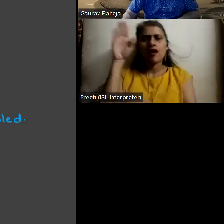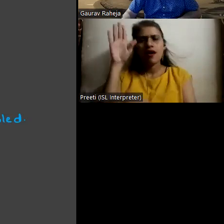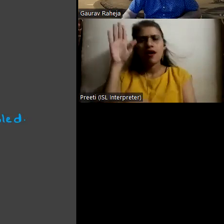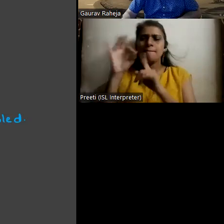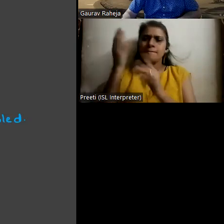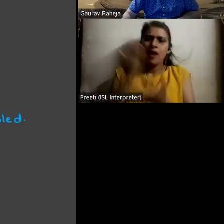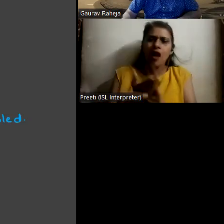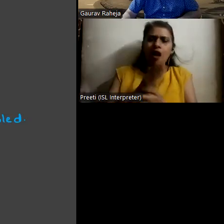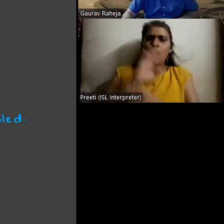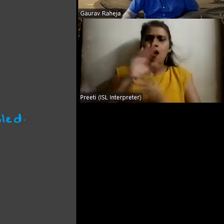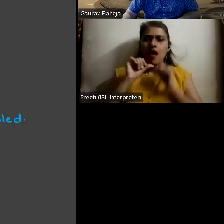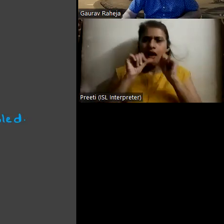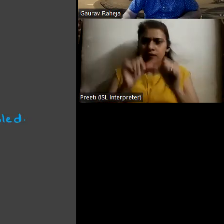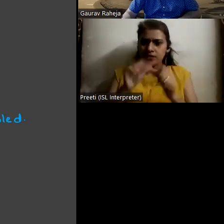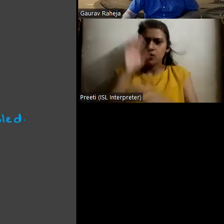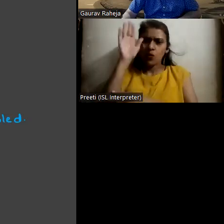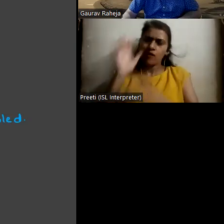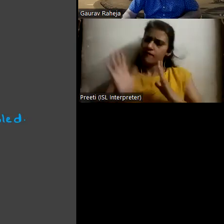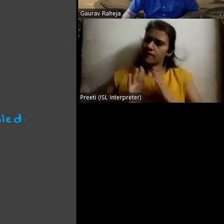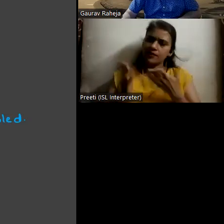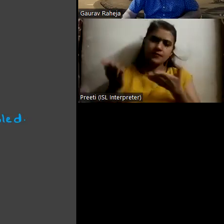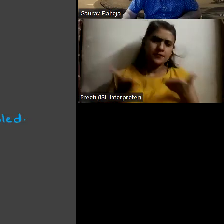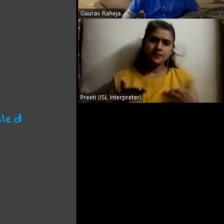participating, but we are open, friends.